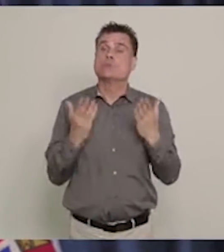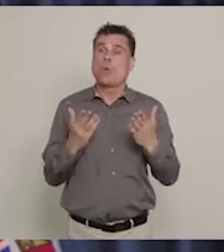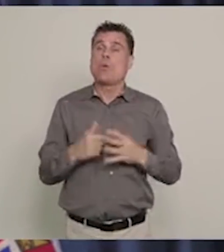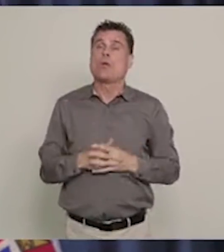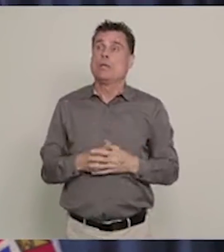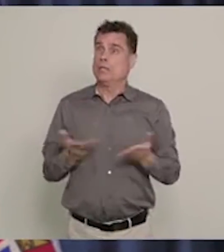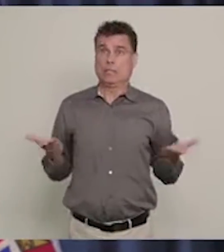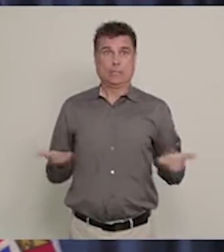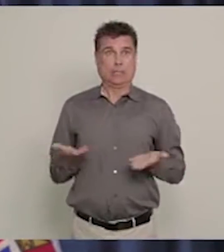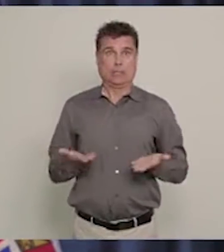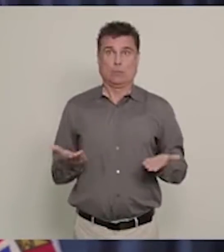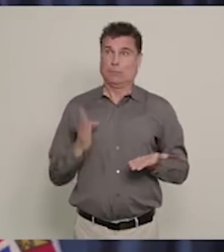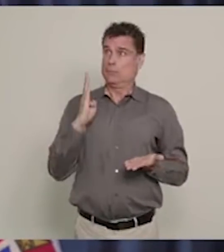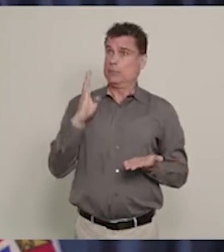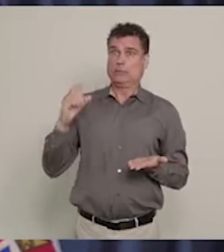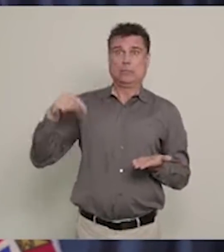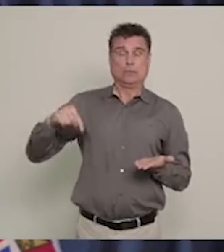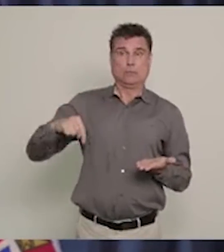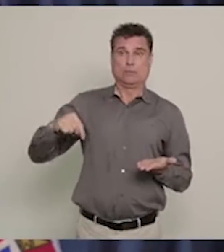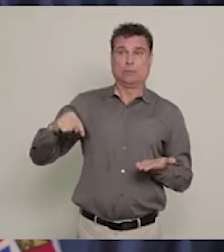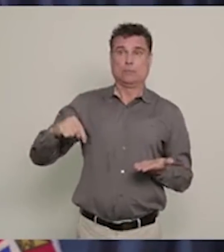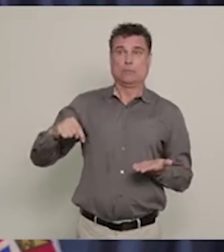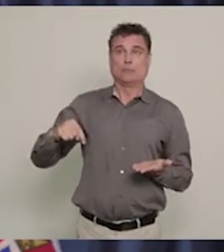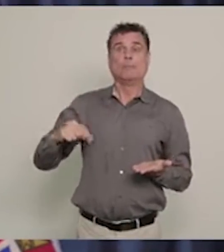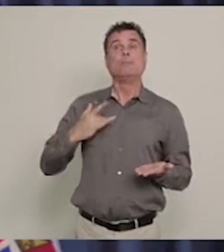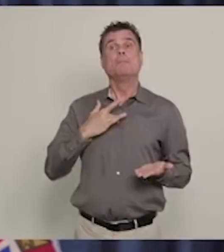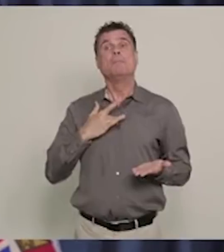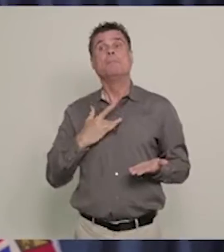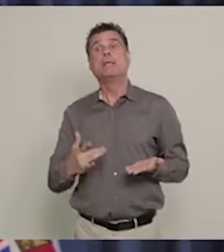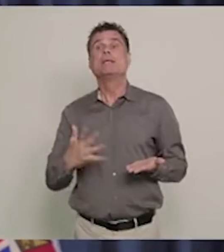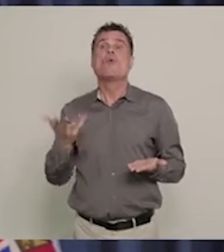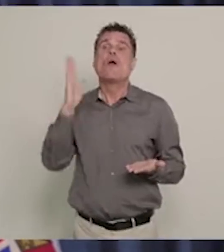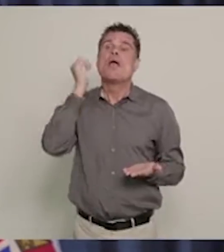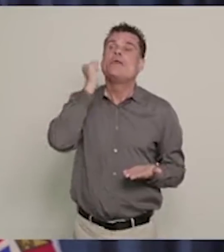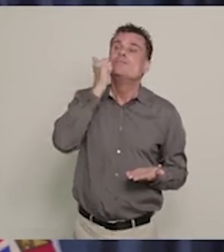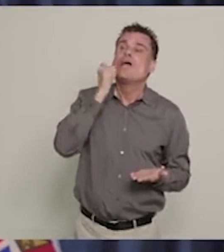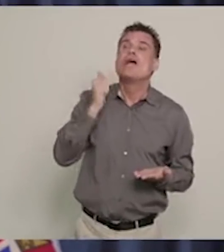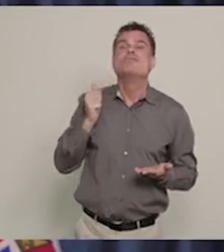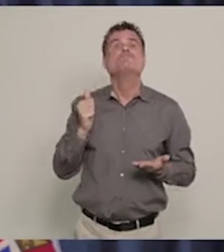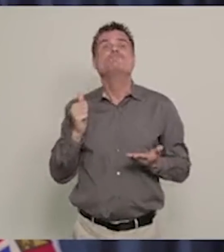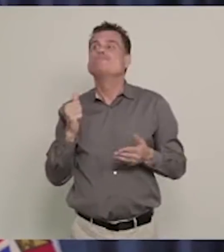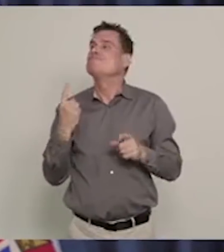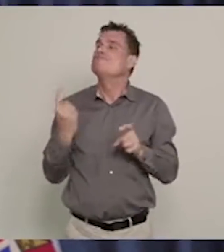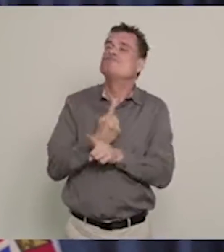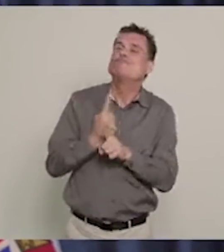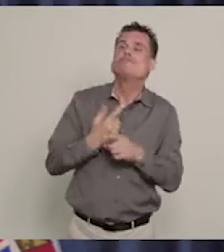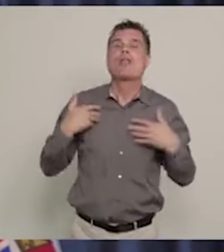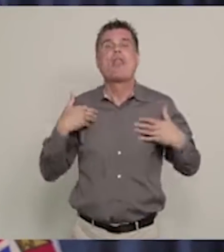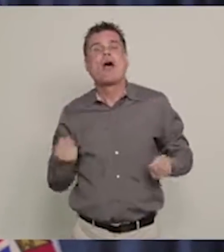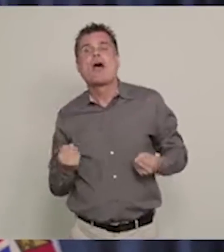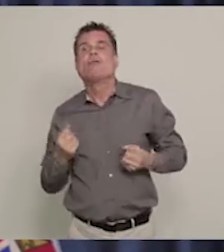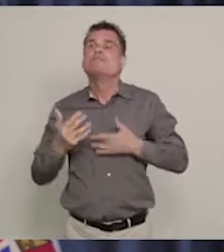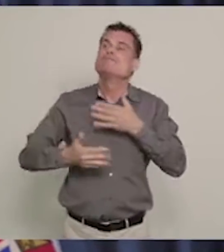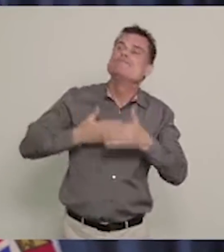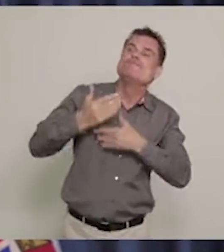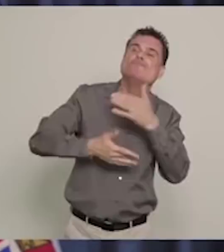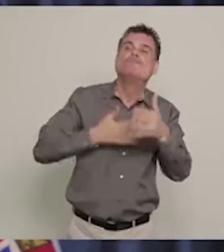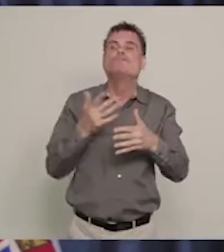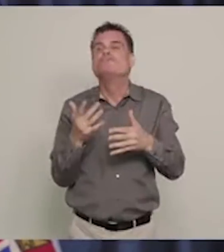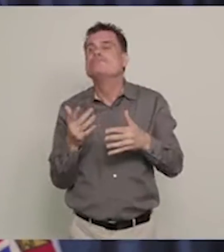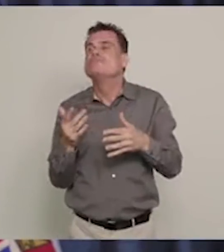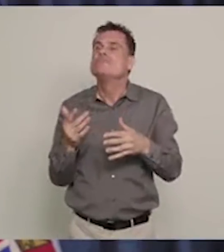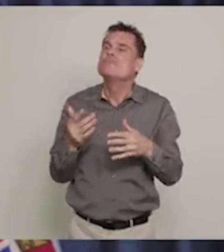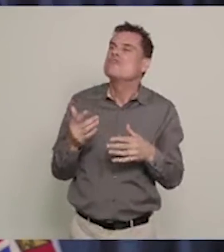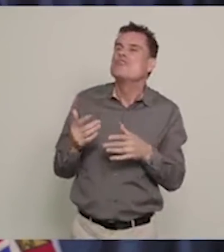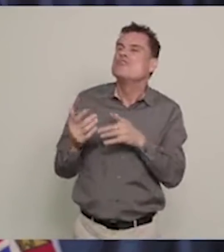the political sphere, but today, in the current circumstances, emergency circumstances, unprecedented circumstances, people are